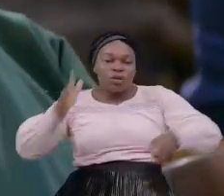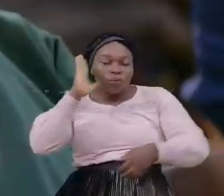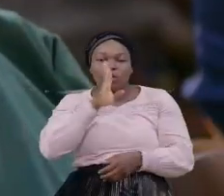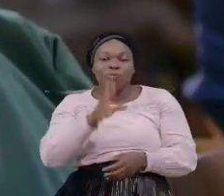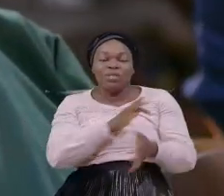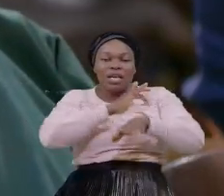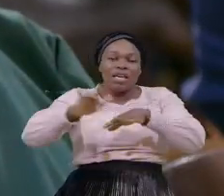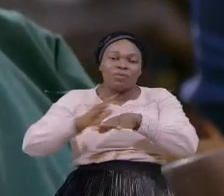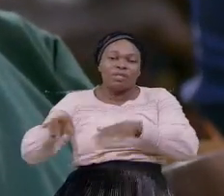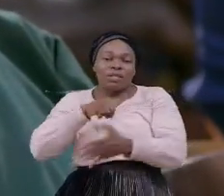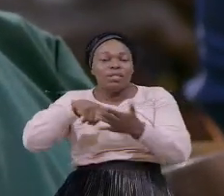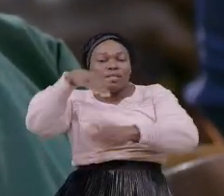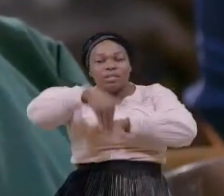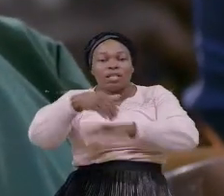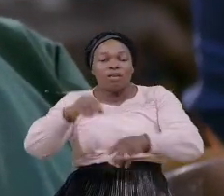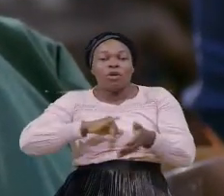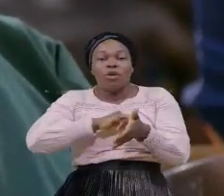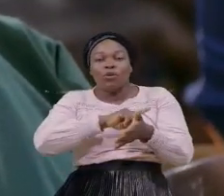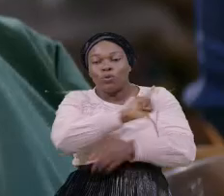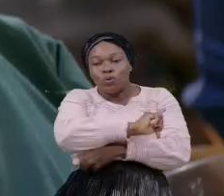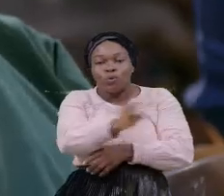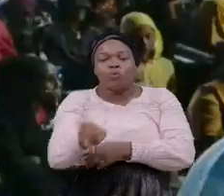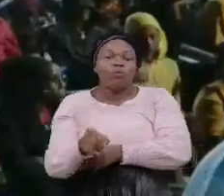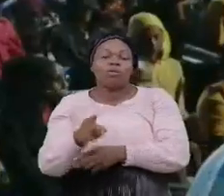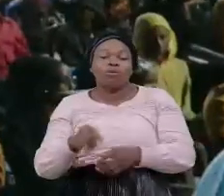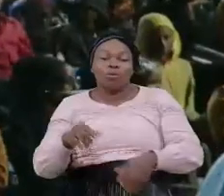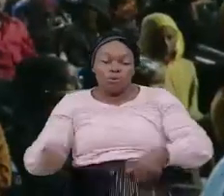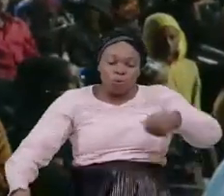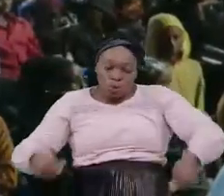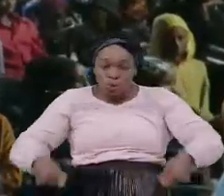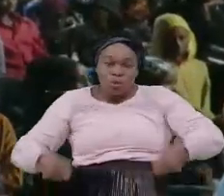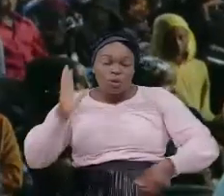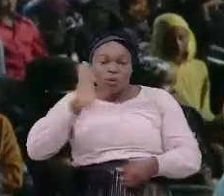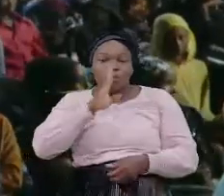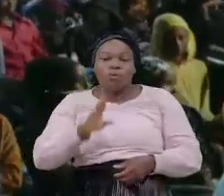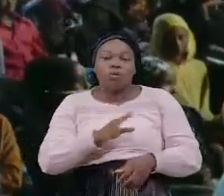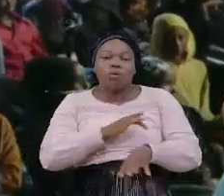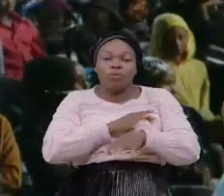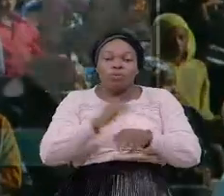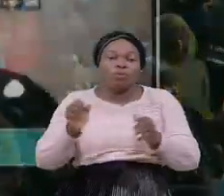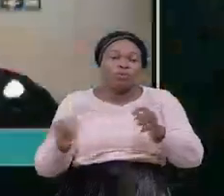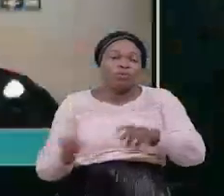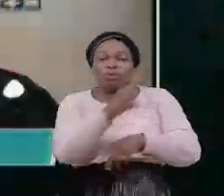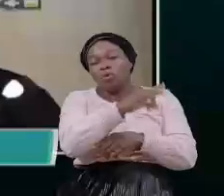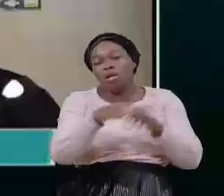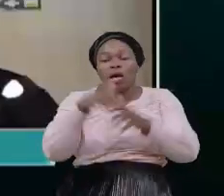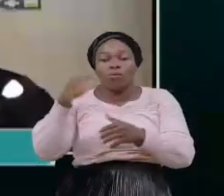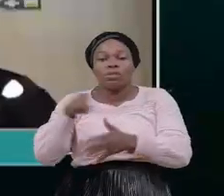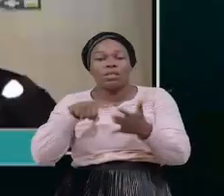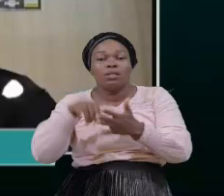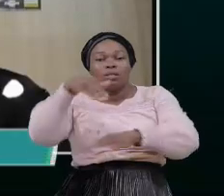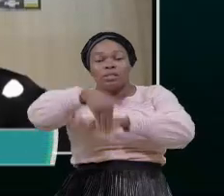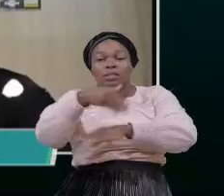those crutches will be thrown down tonight. And then the people who see, they will be